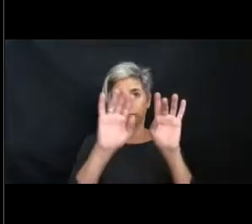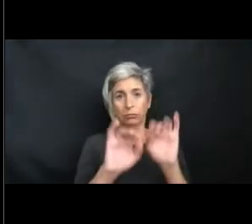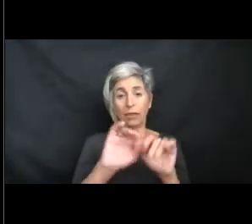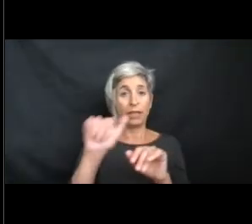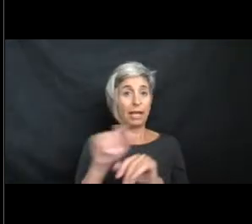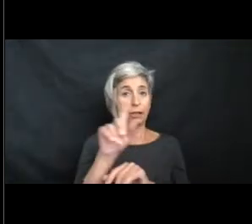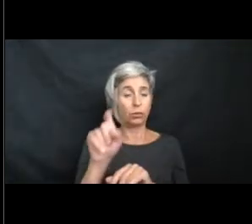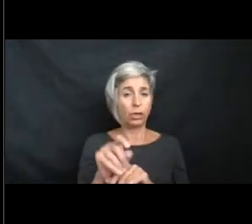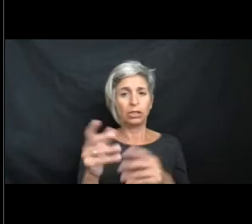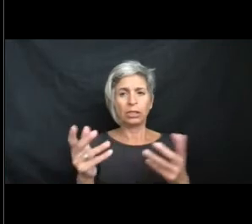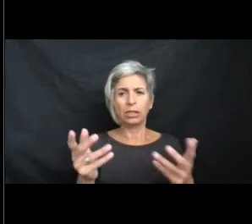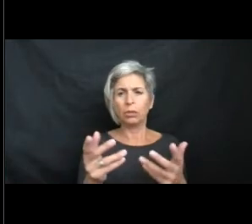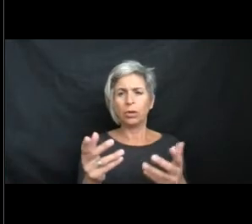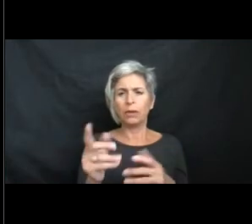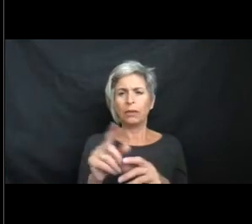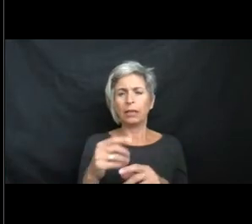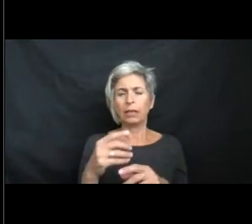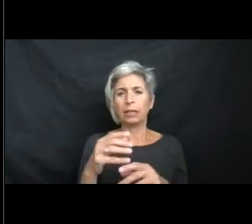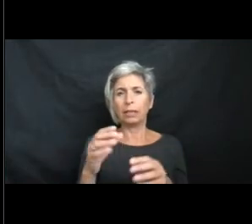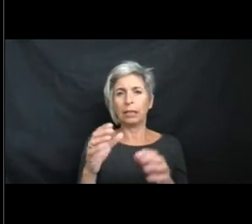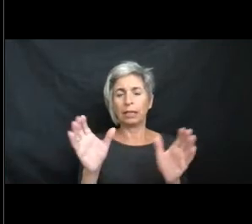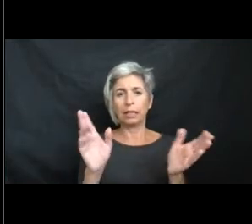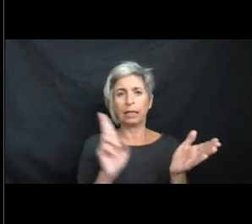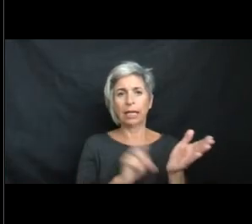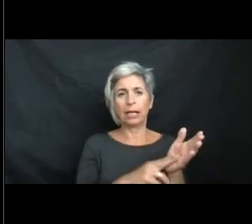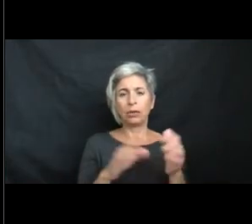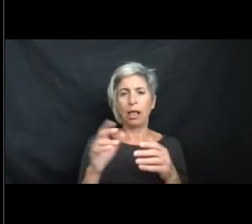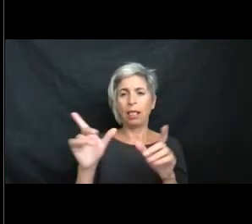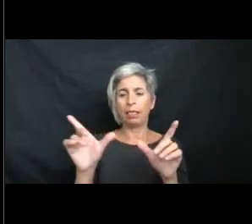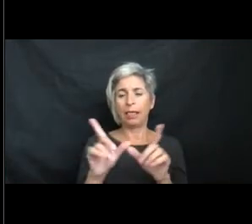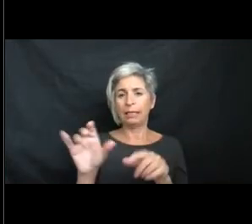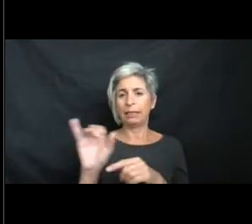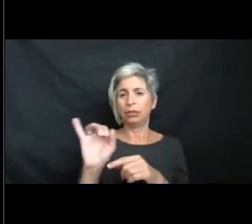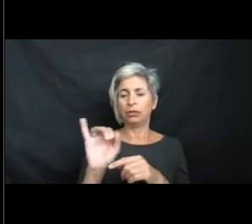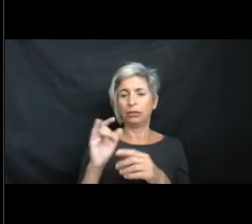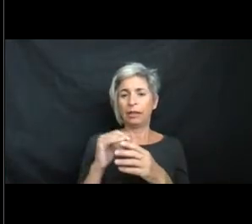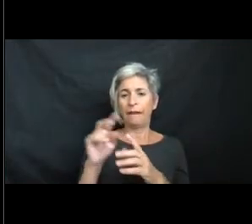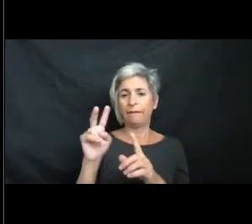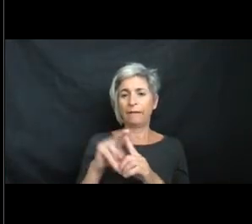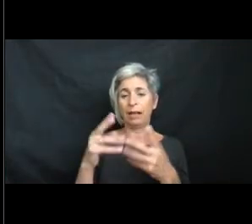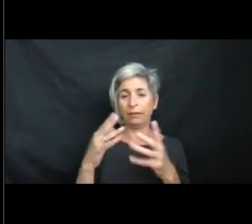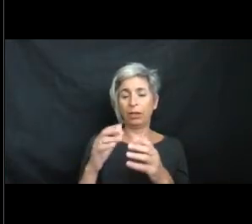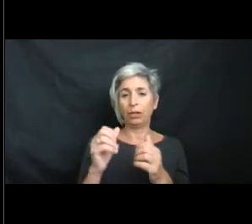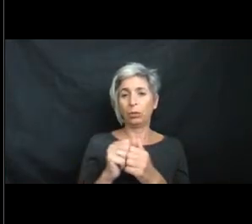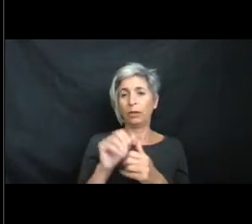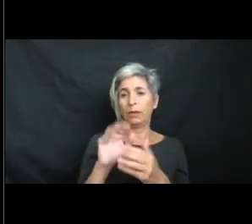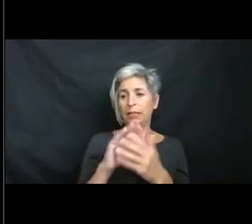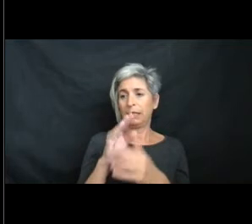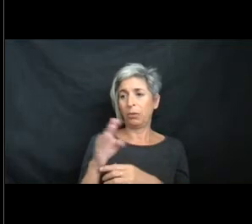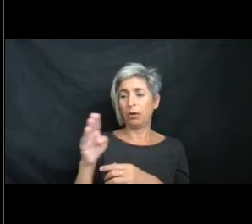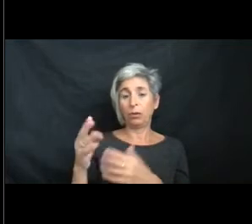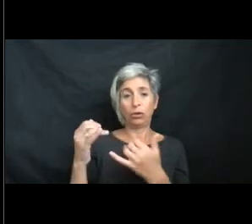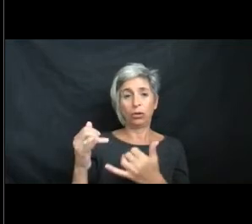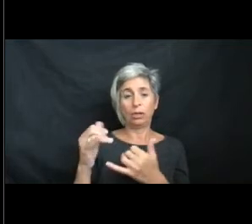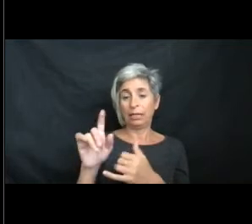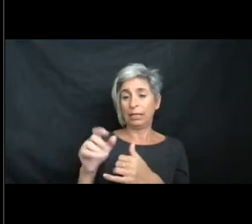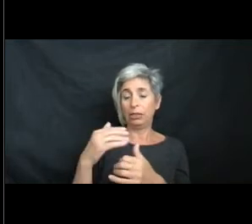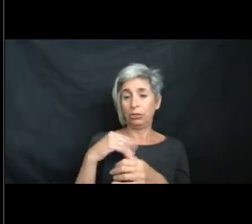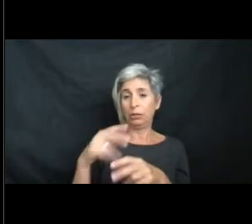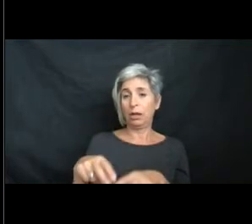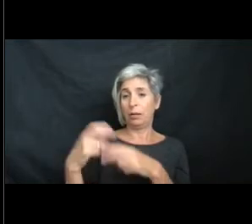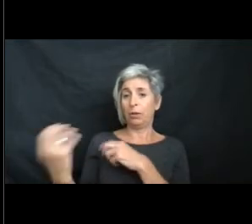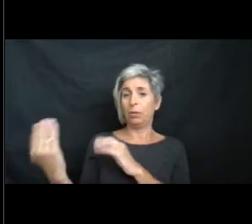is, will the contractor license and insurance information on file with the city of Boynton Beach currently need to be